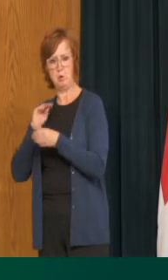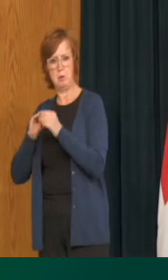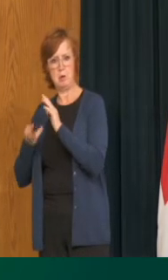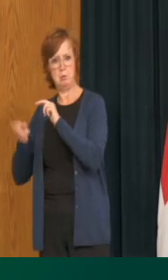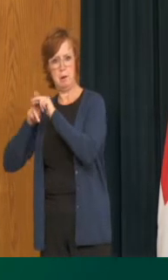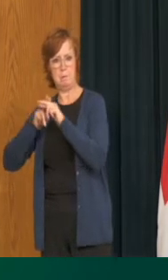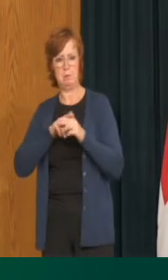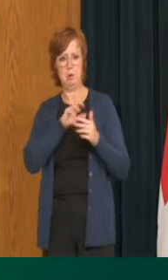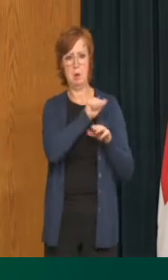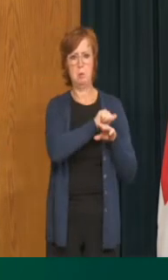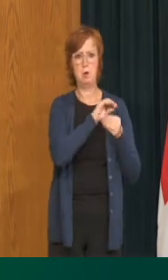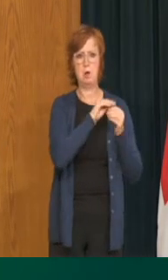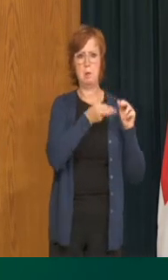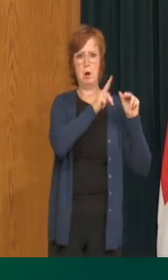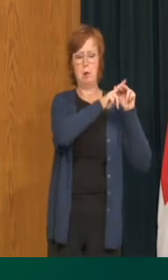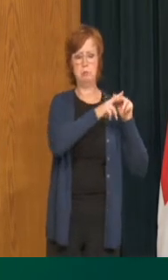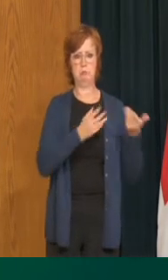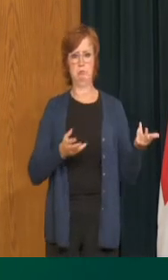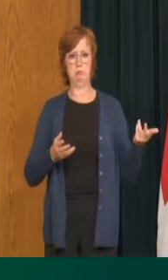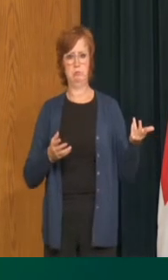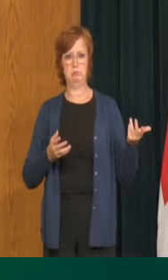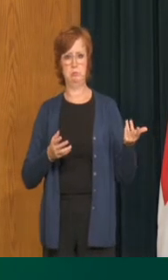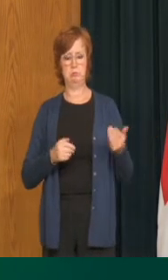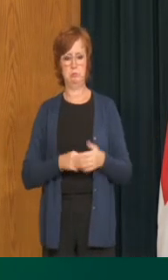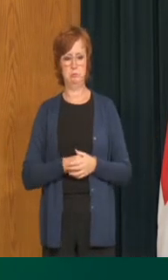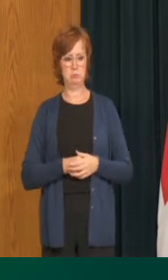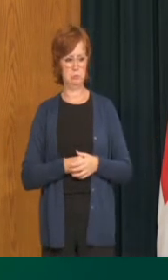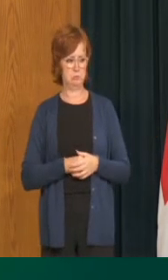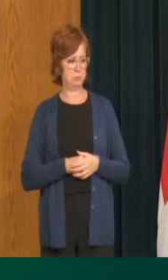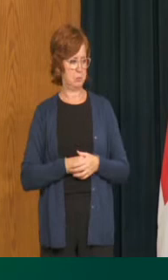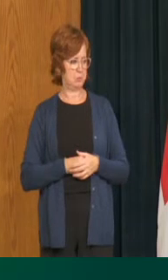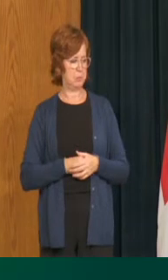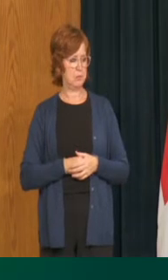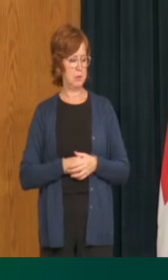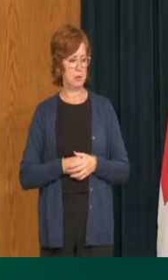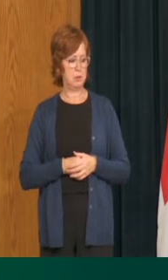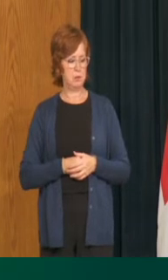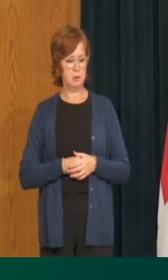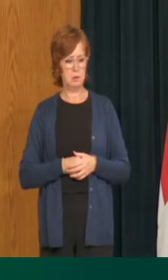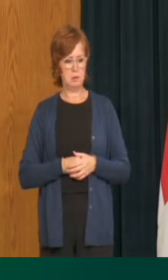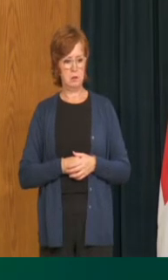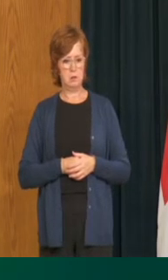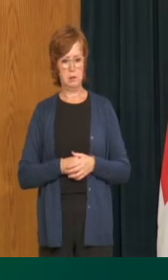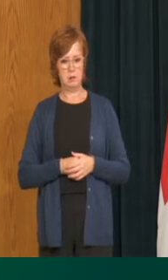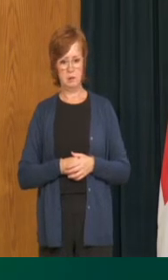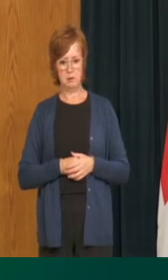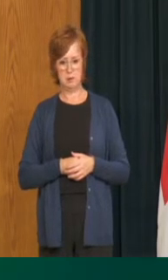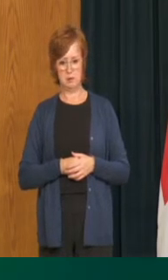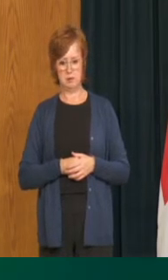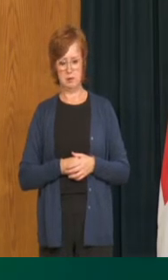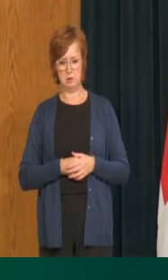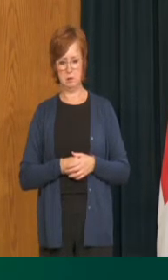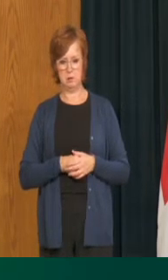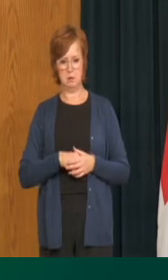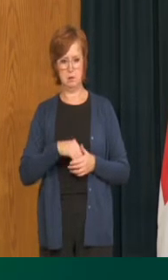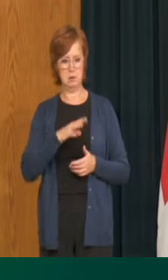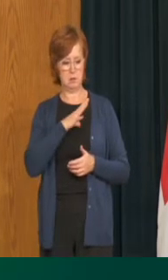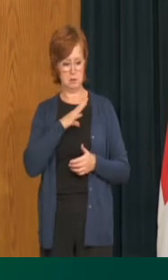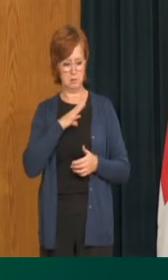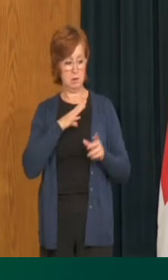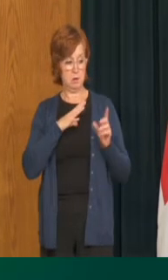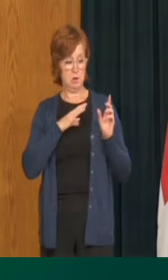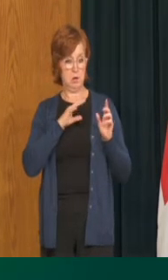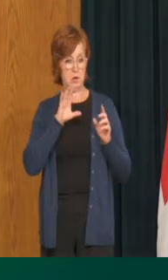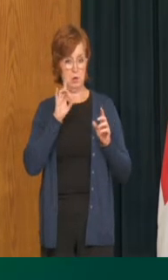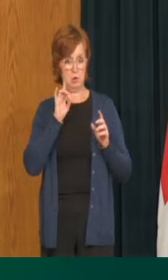I can certainly confirm that, but certainly taking a travel history either within the province or outside the province